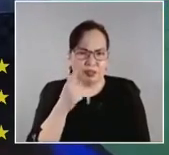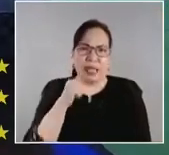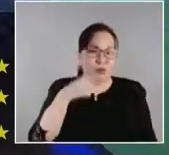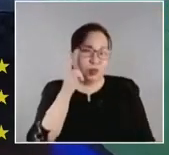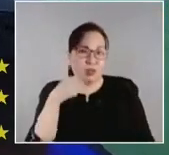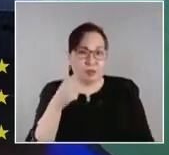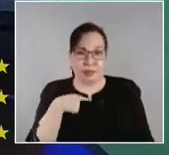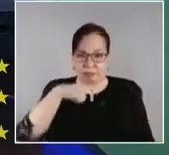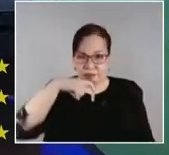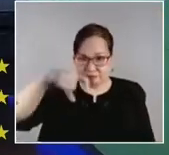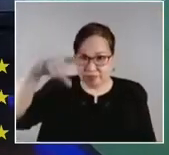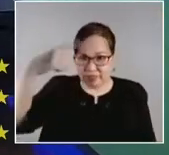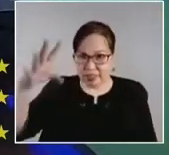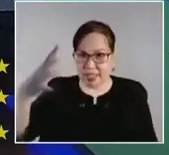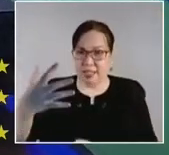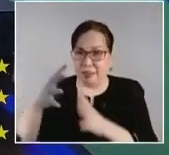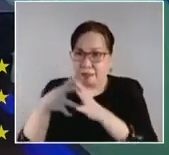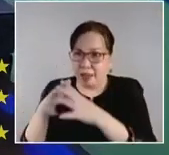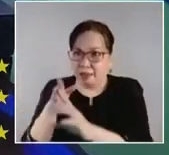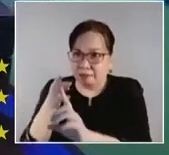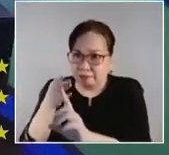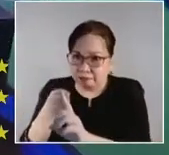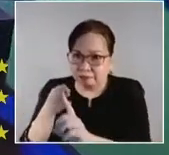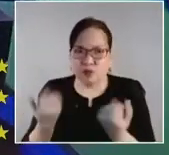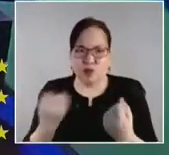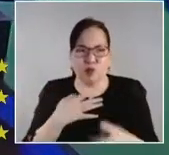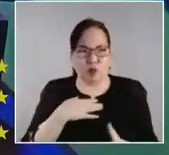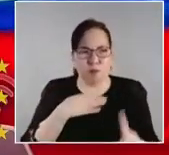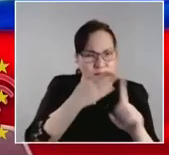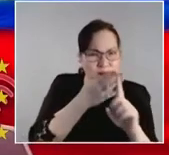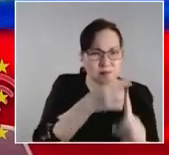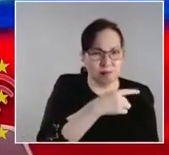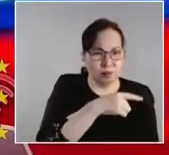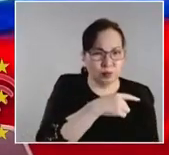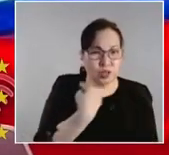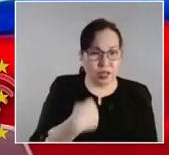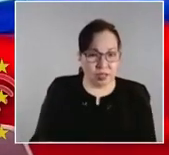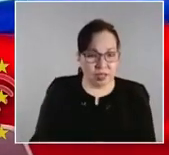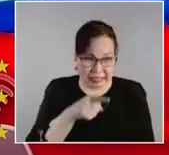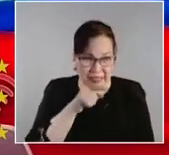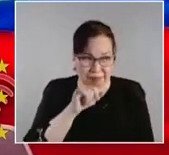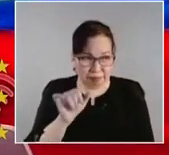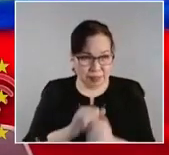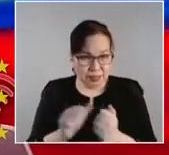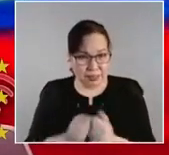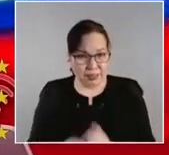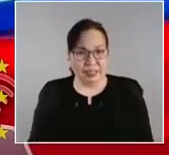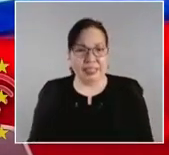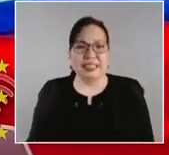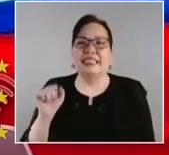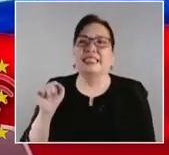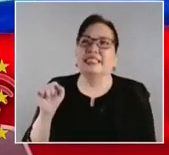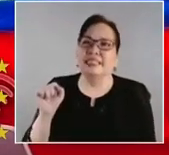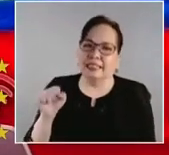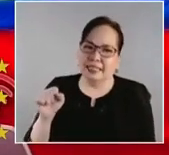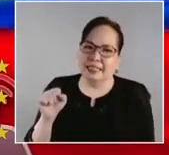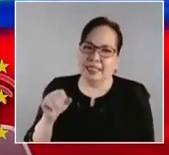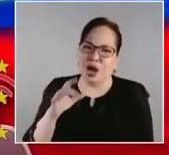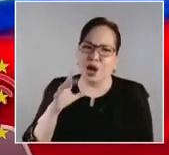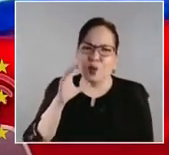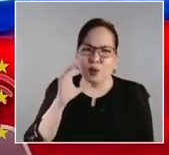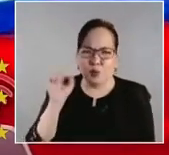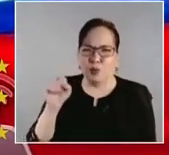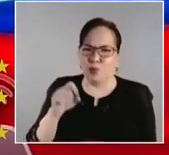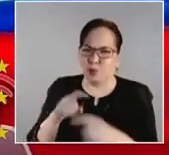Amerika, kausapin din natin China. Is that what you mean? Or is that different? Tama po, in a way, pero huwag pong masyadong parang lopsided sa China.